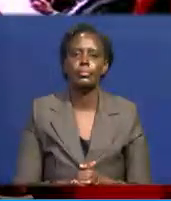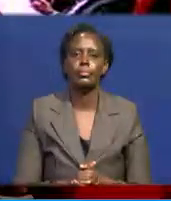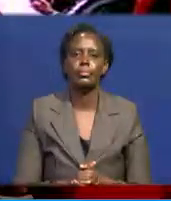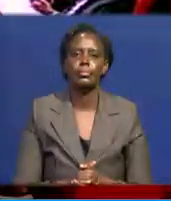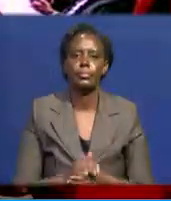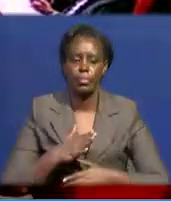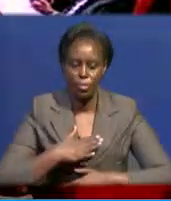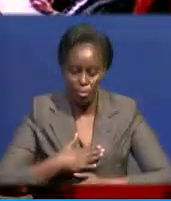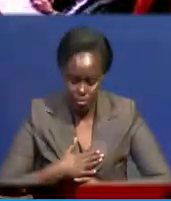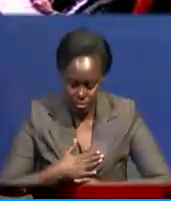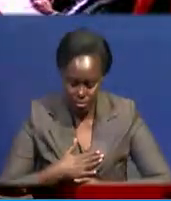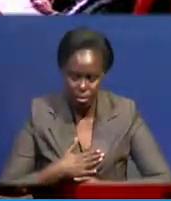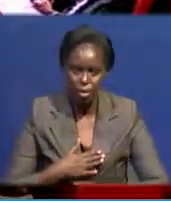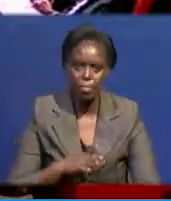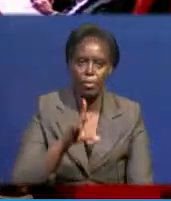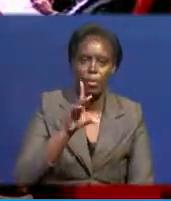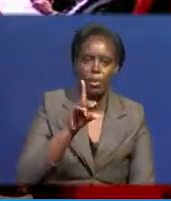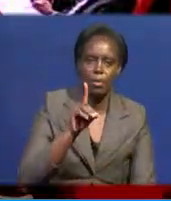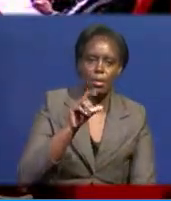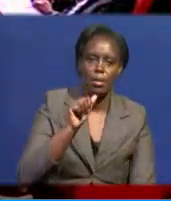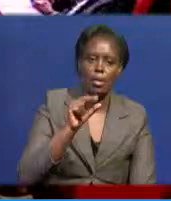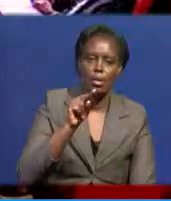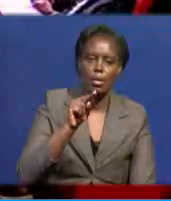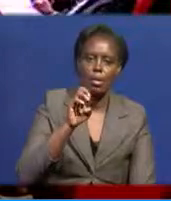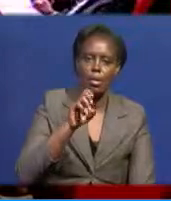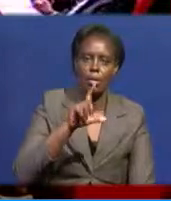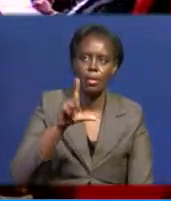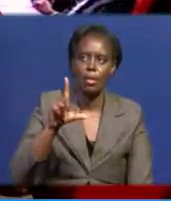Senator Manzo Daniel.